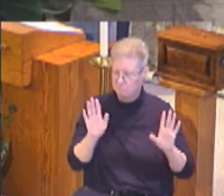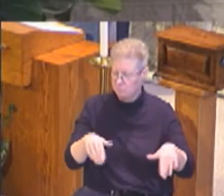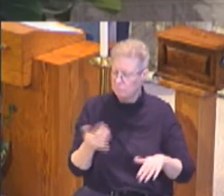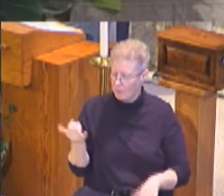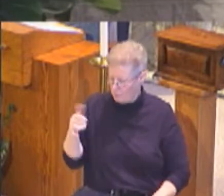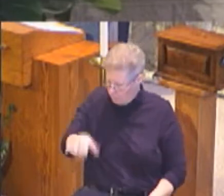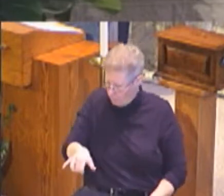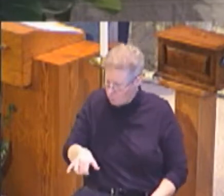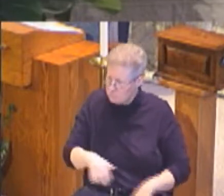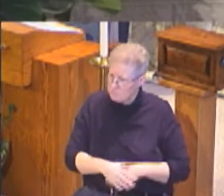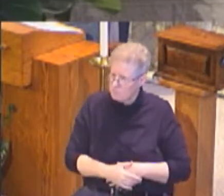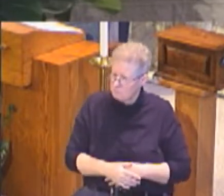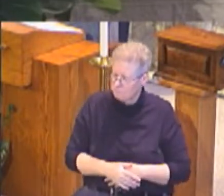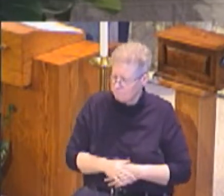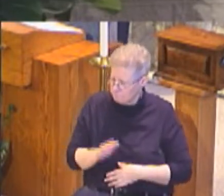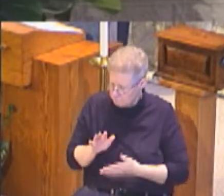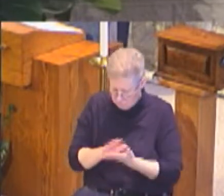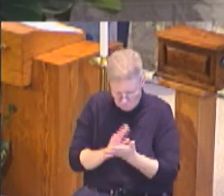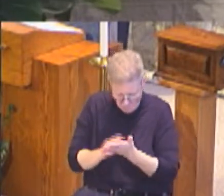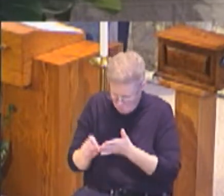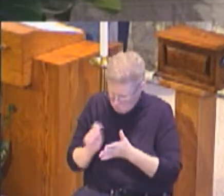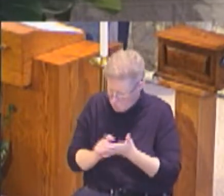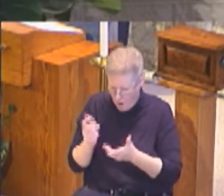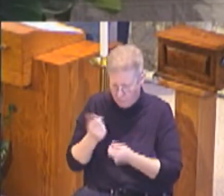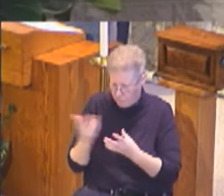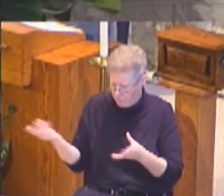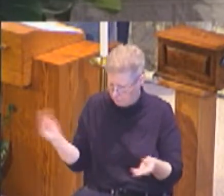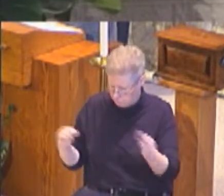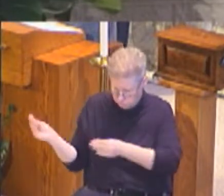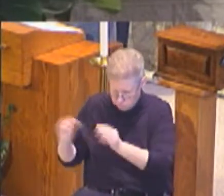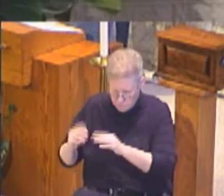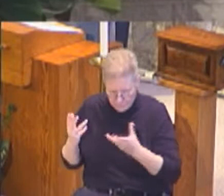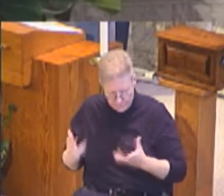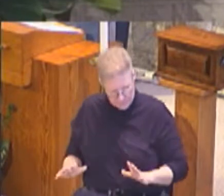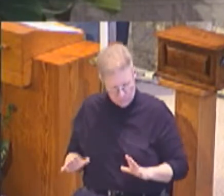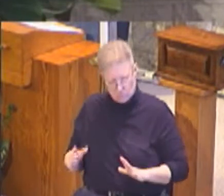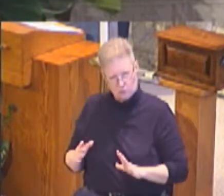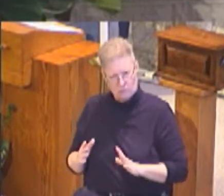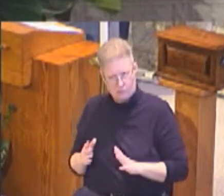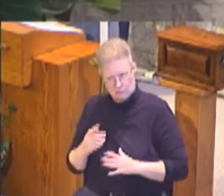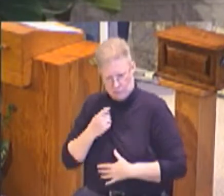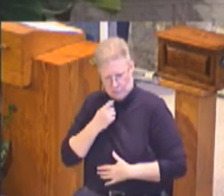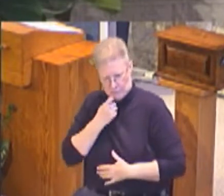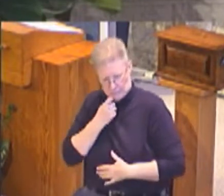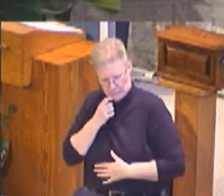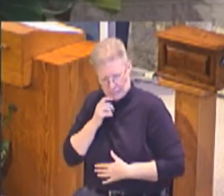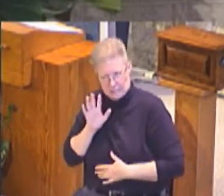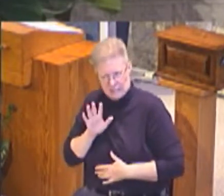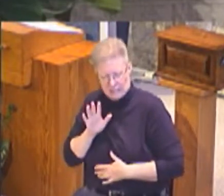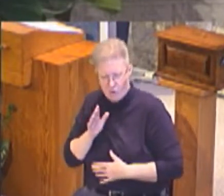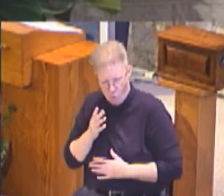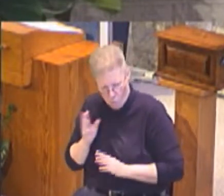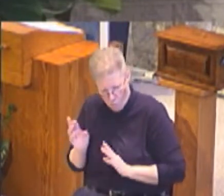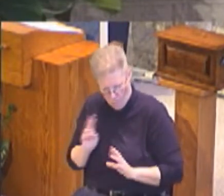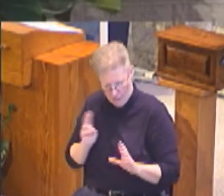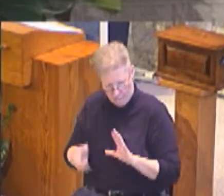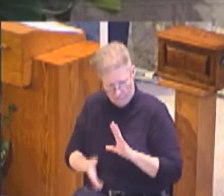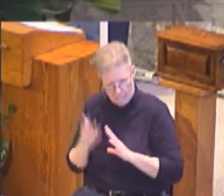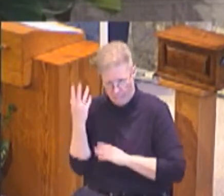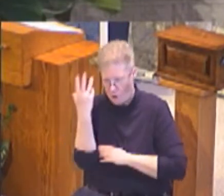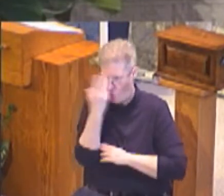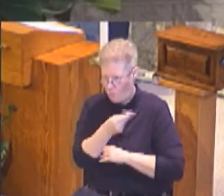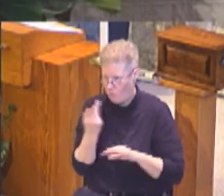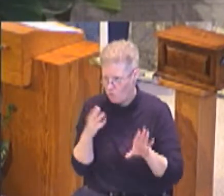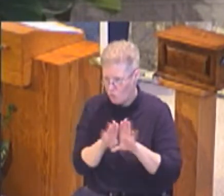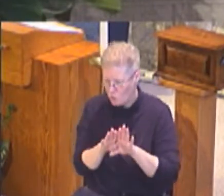finished putting away his materials, and just as he was about to go out the door, called again. This time she answered on the